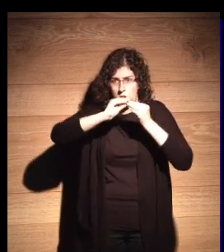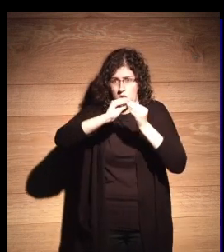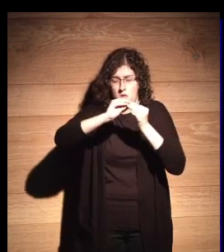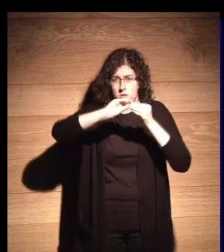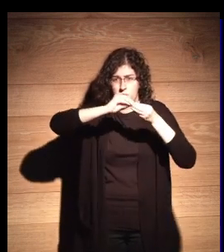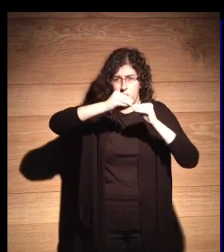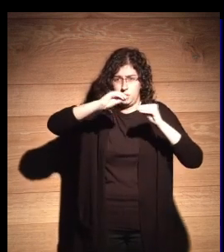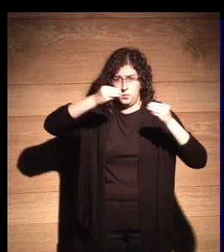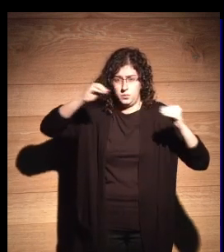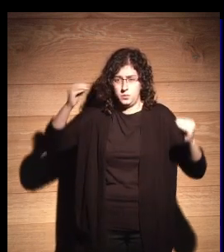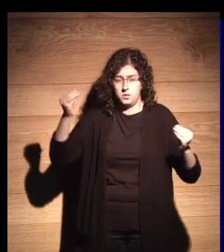rope breaks,